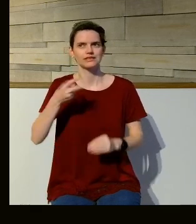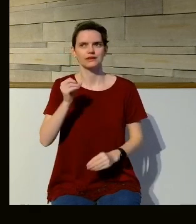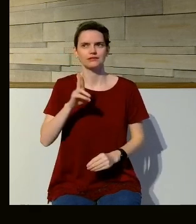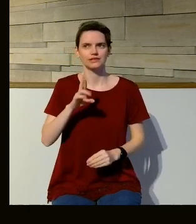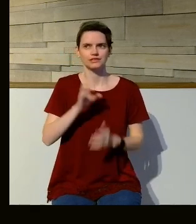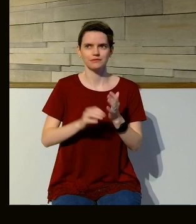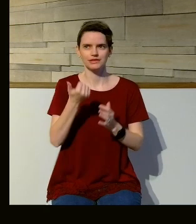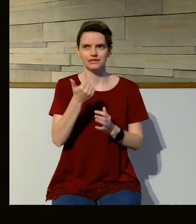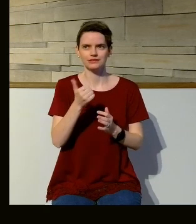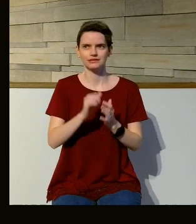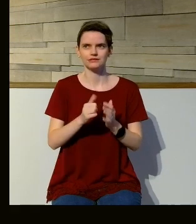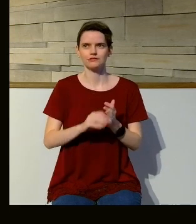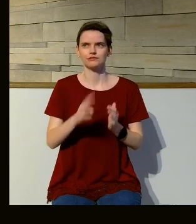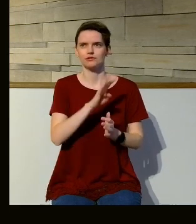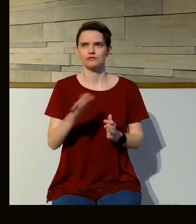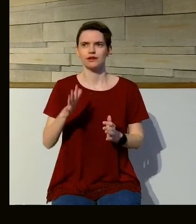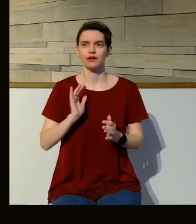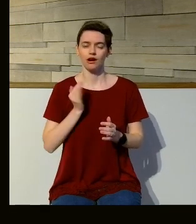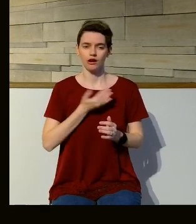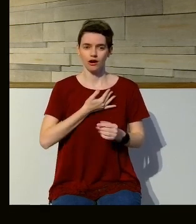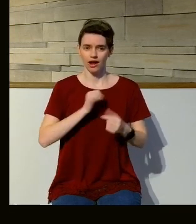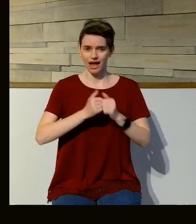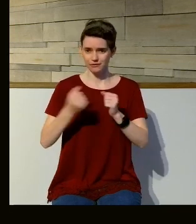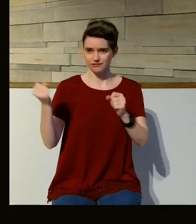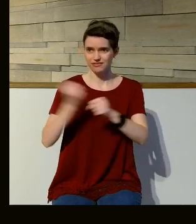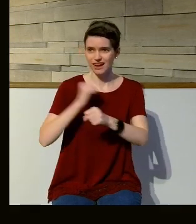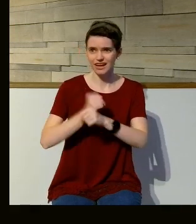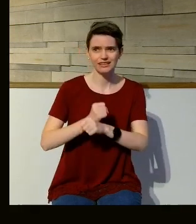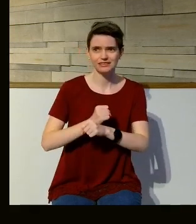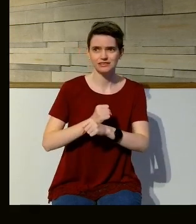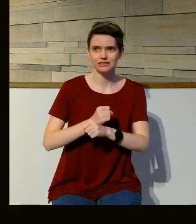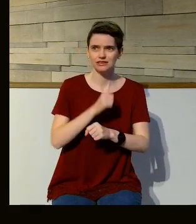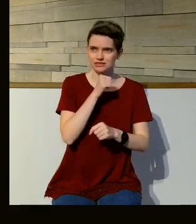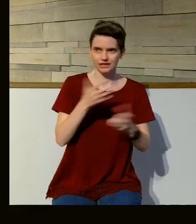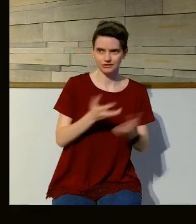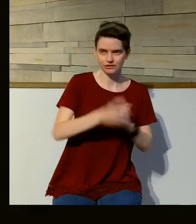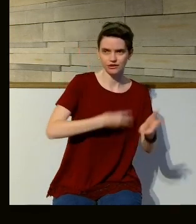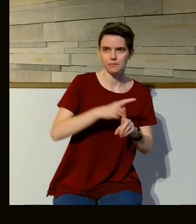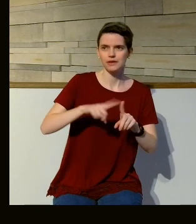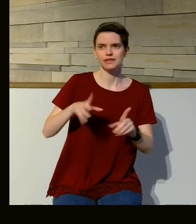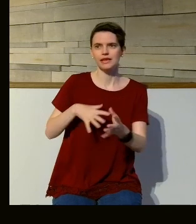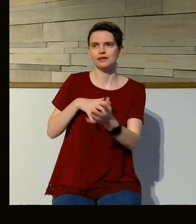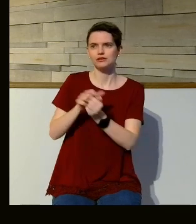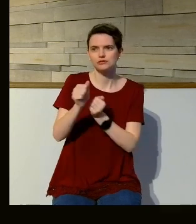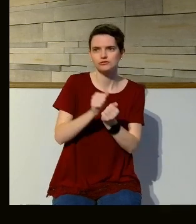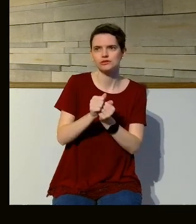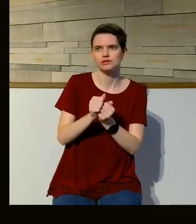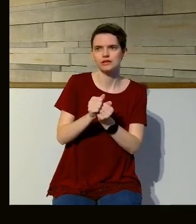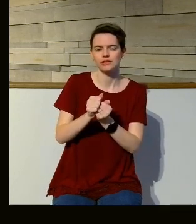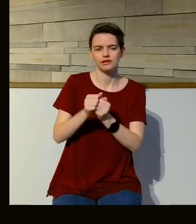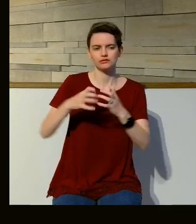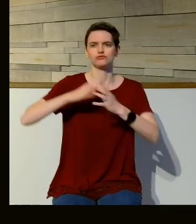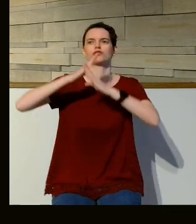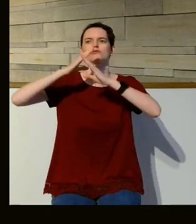10, 4 through 5. It says that the weapons of our warfare are not carnal, but mighty before God for the overthrow, destruction, and pulling down of strongholds.